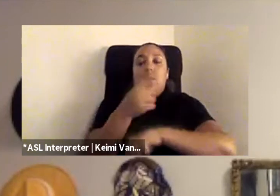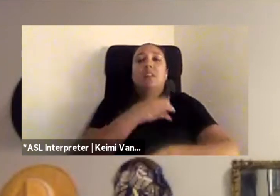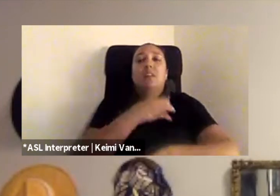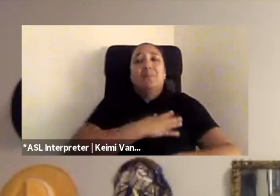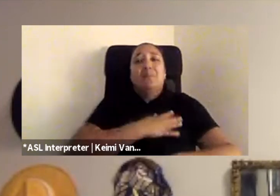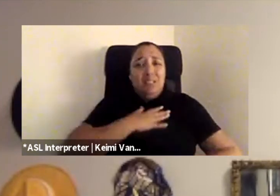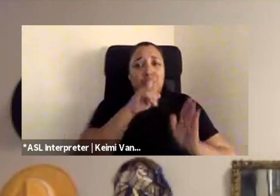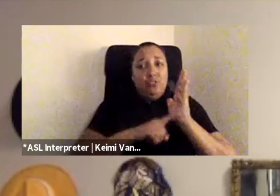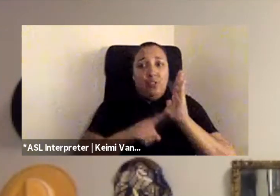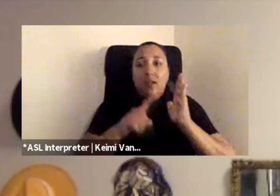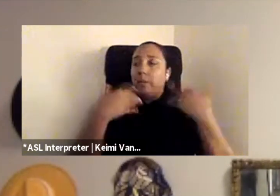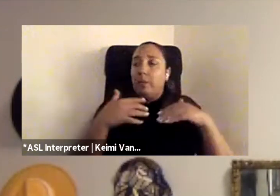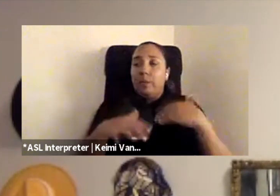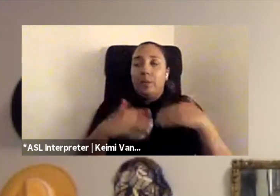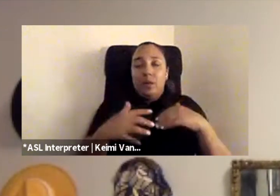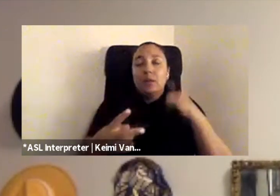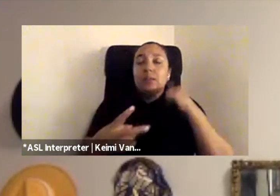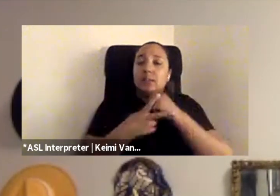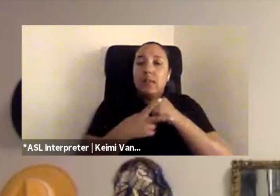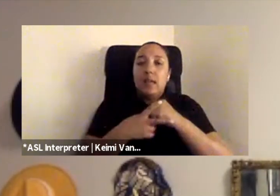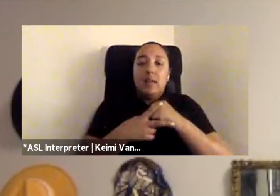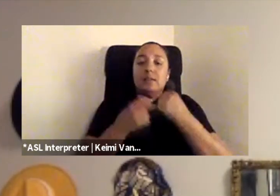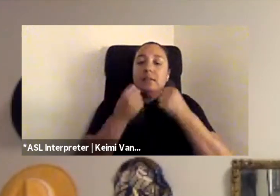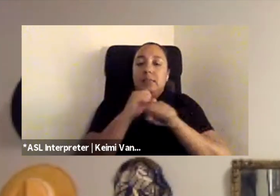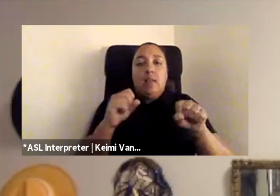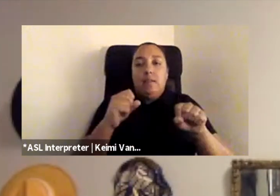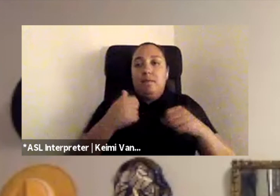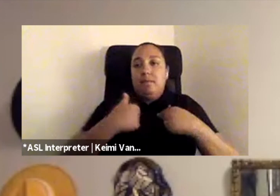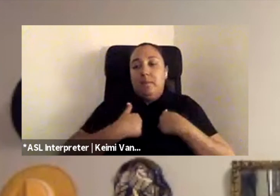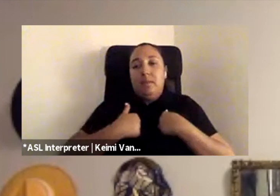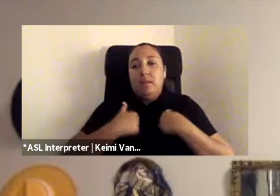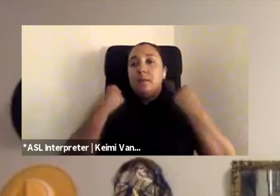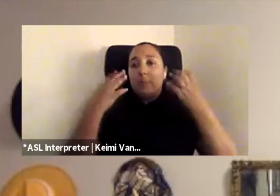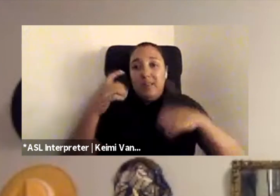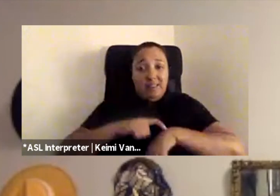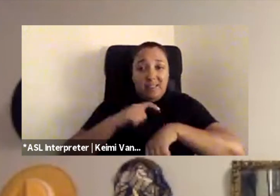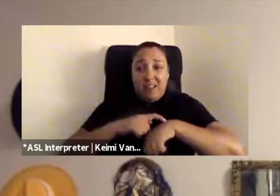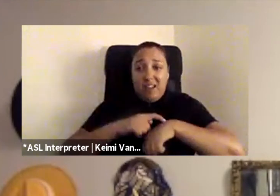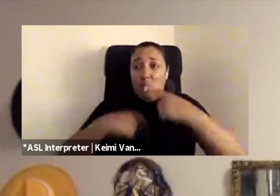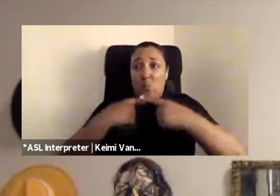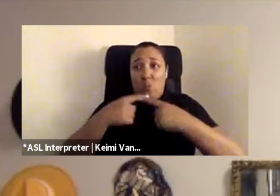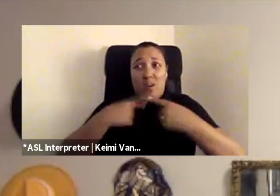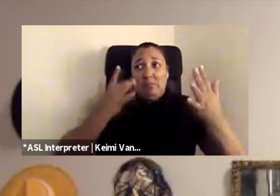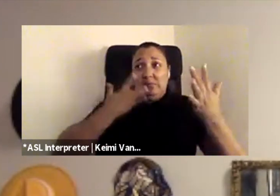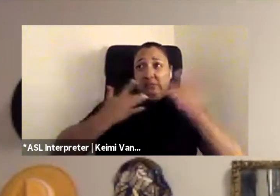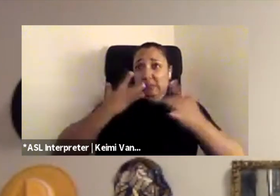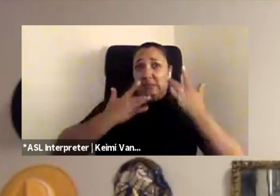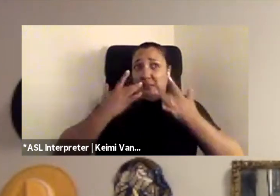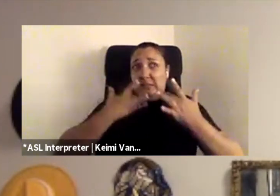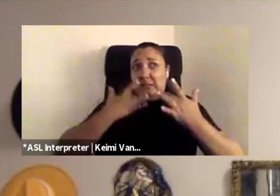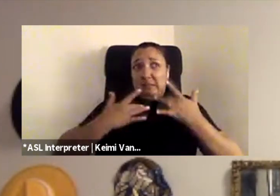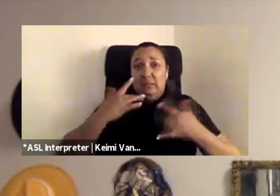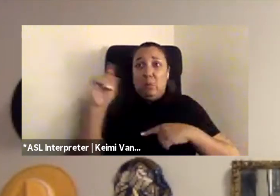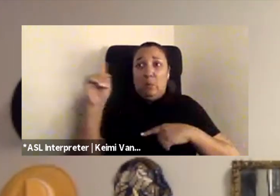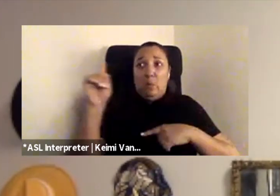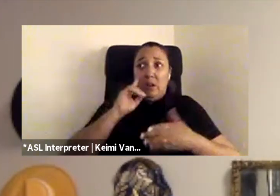has saved me many, many times when I wasn't quite sure where I was going to get groceries that week. And